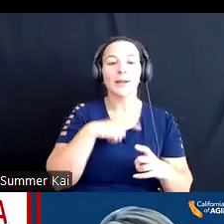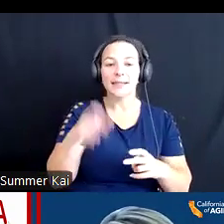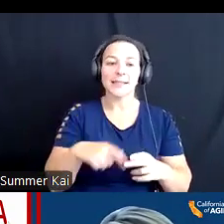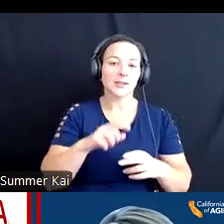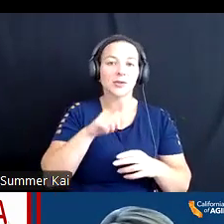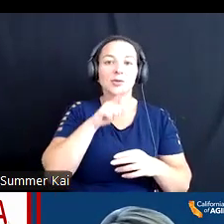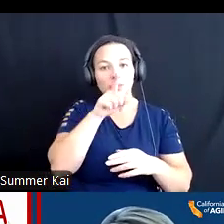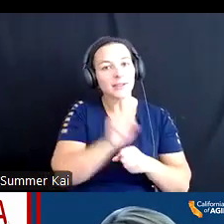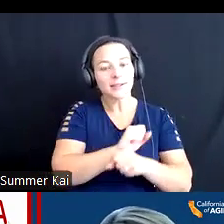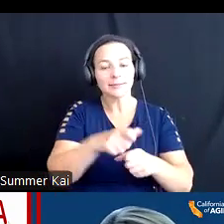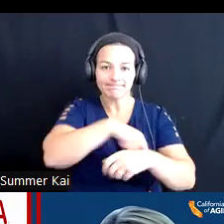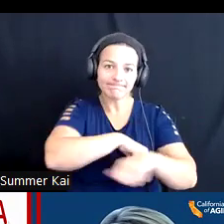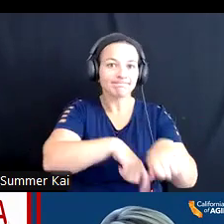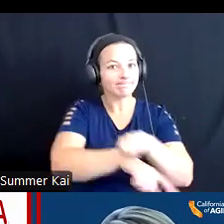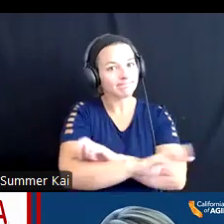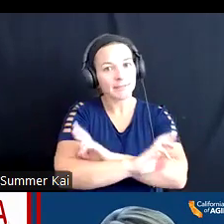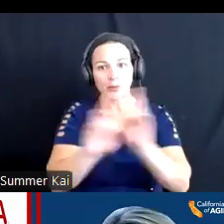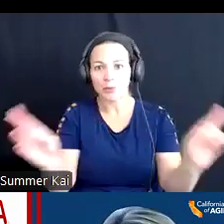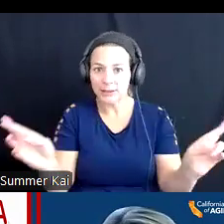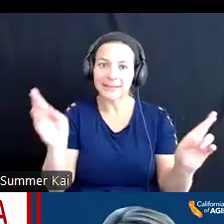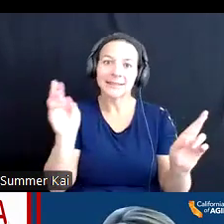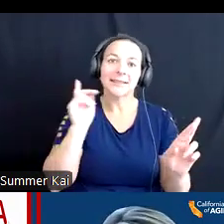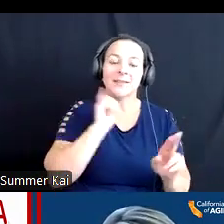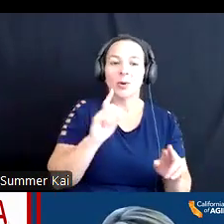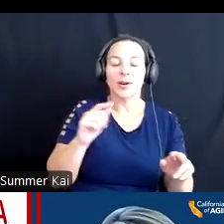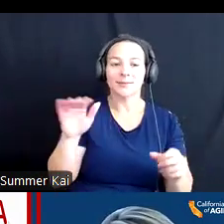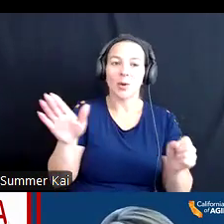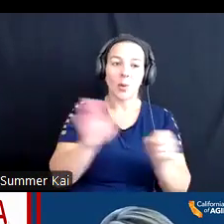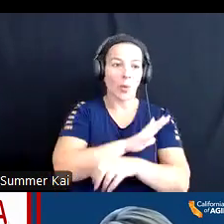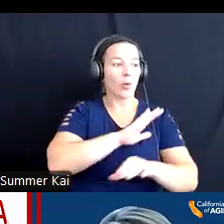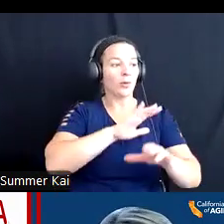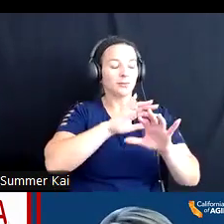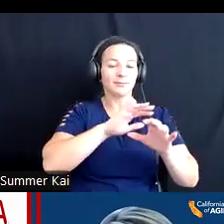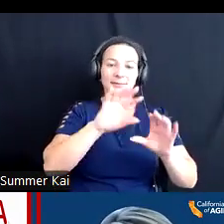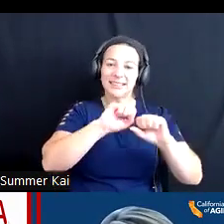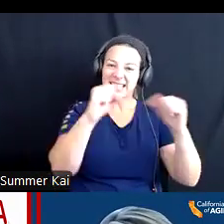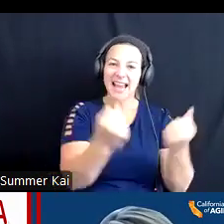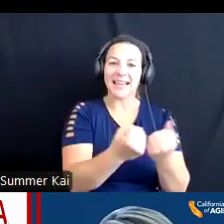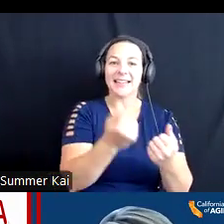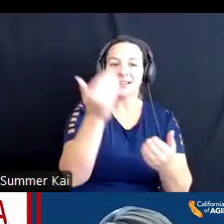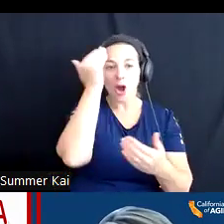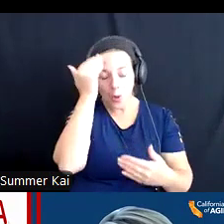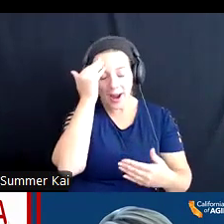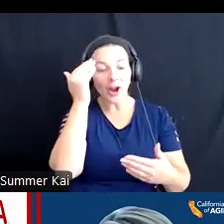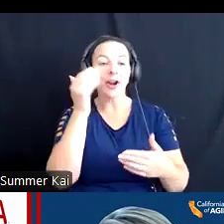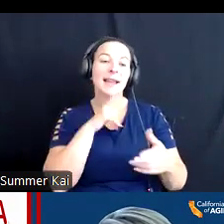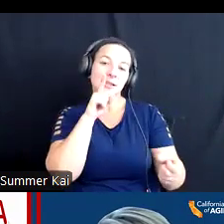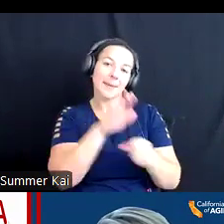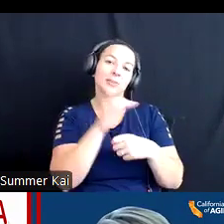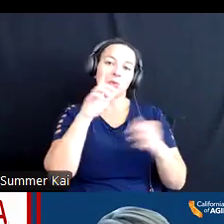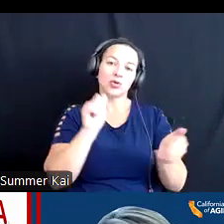down and make our whole society aware of and committed to addressing these challenges.